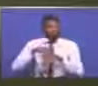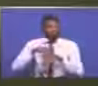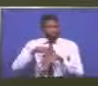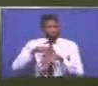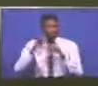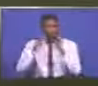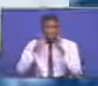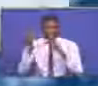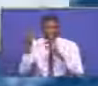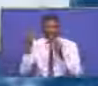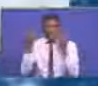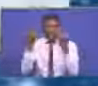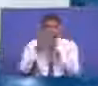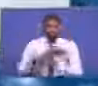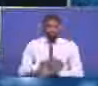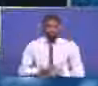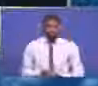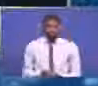blessed night.